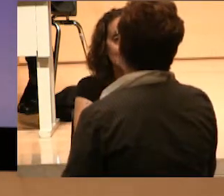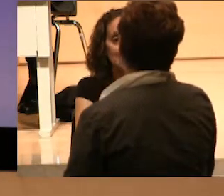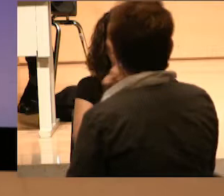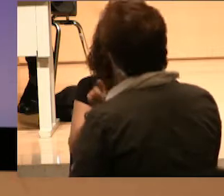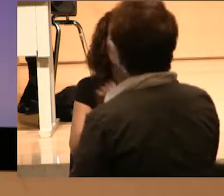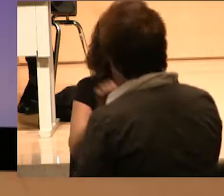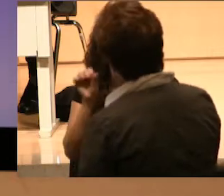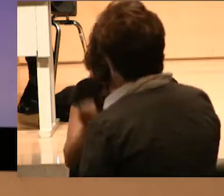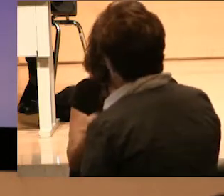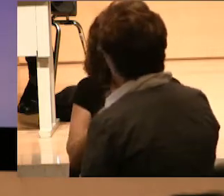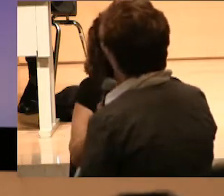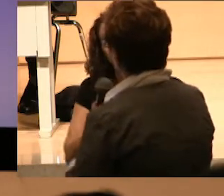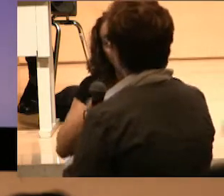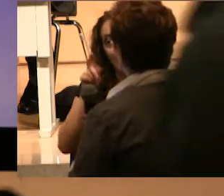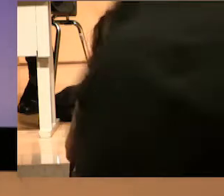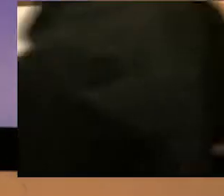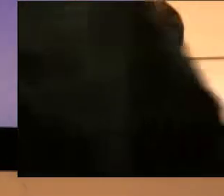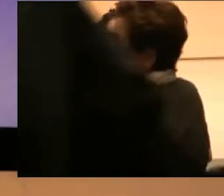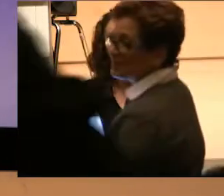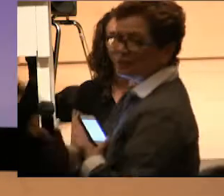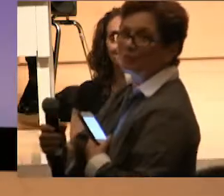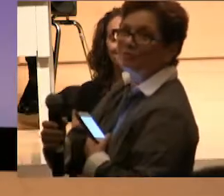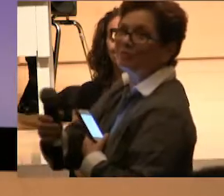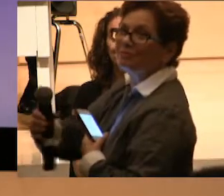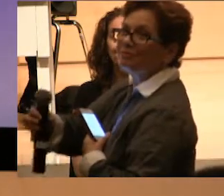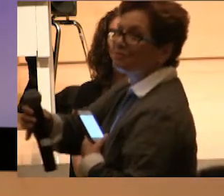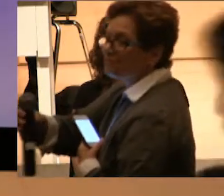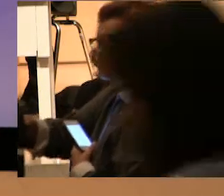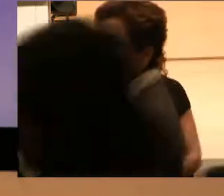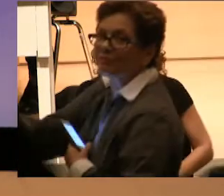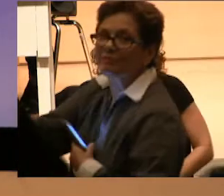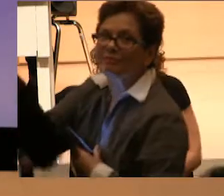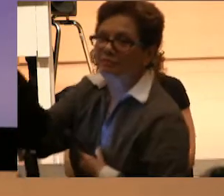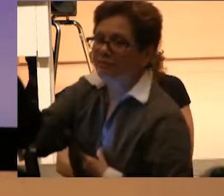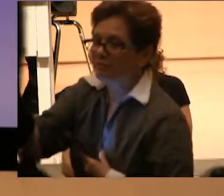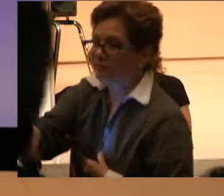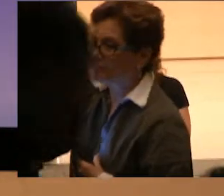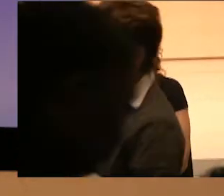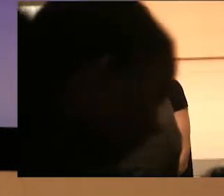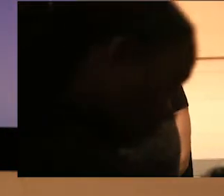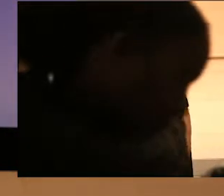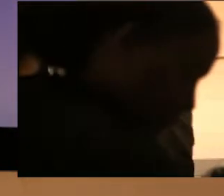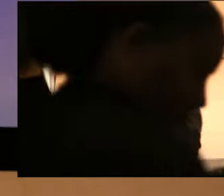So those are my questions. Okay.